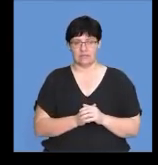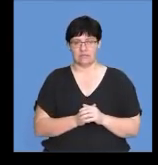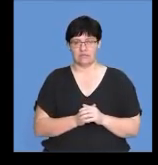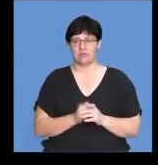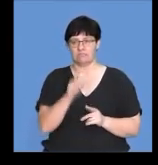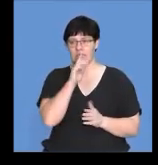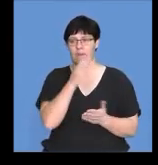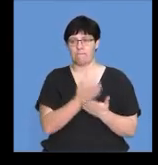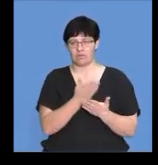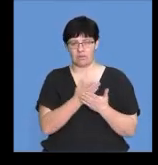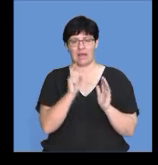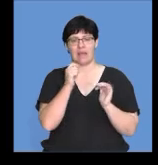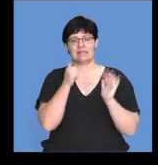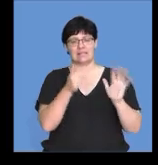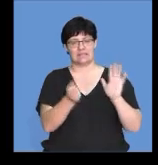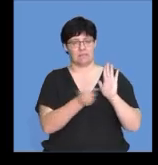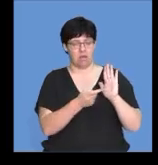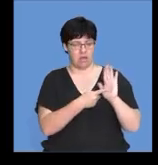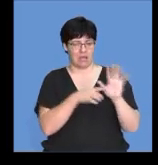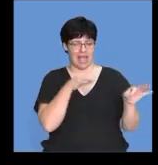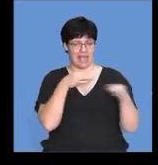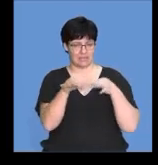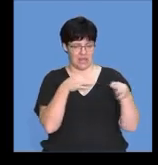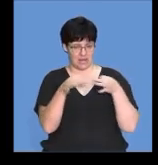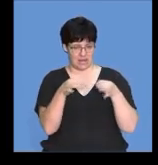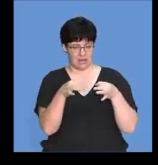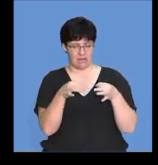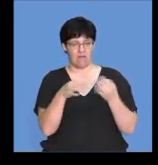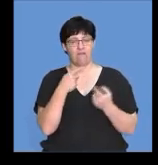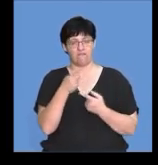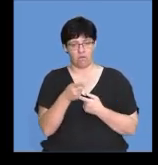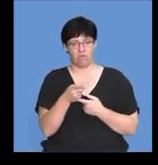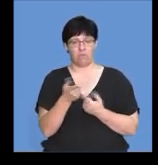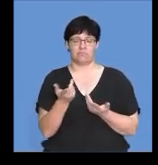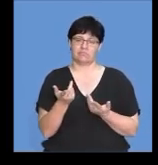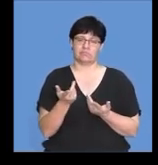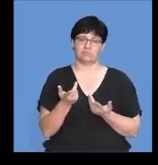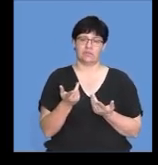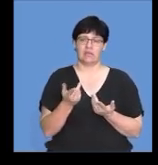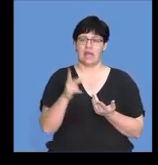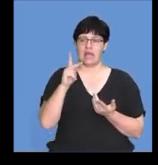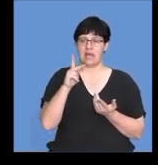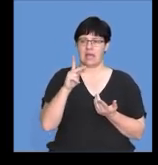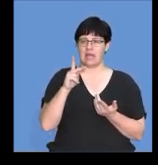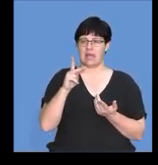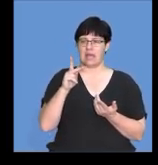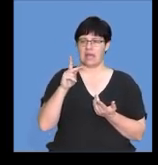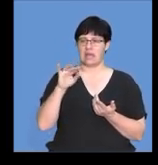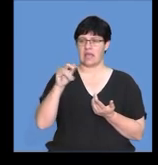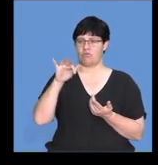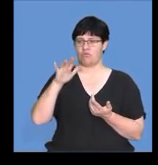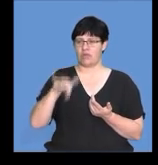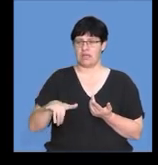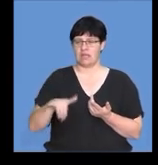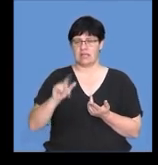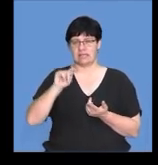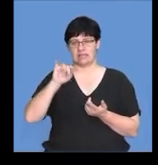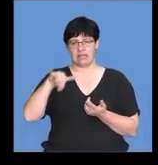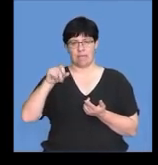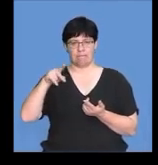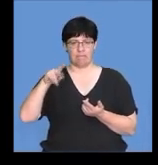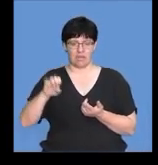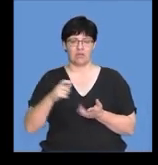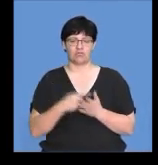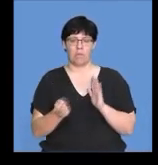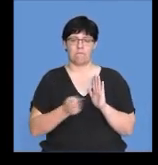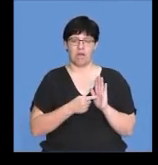a possible 6-mark description for the significance of a karyotype and what its composition is. So the marks that you could get for